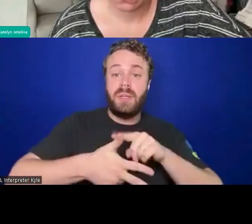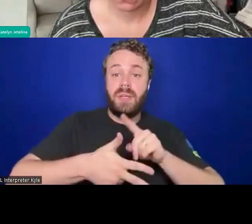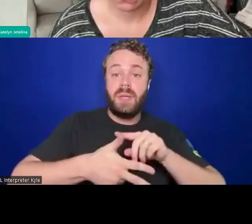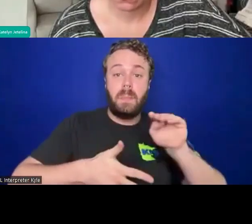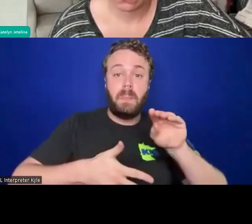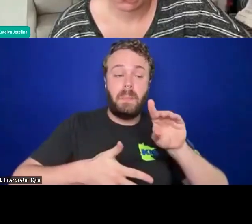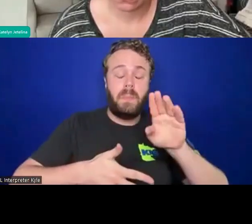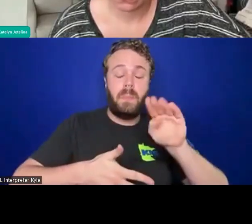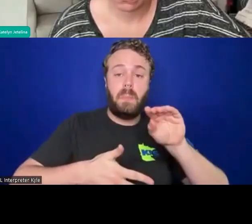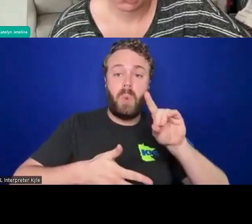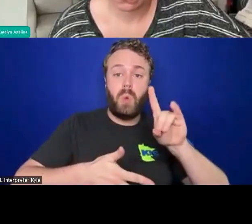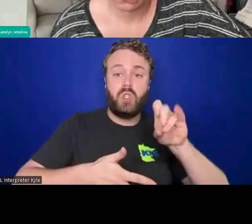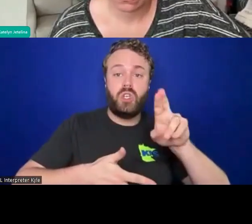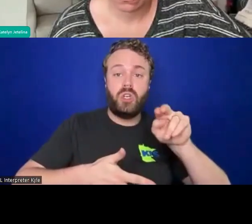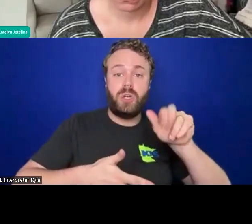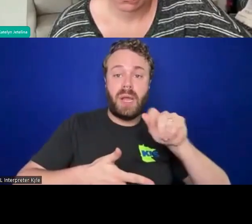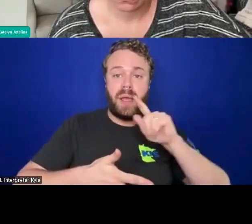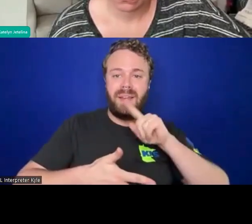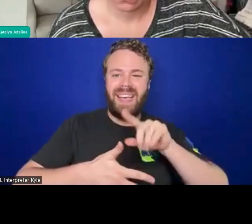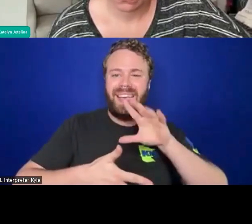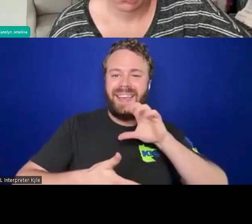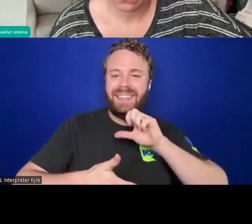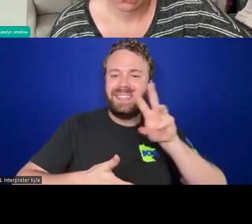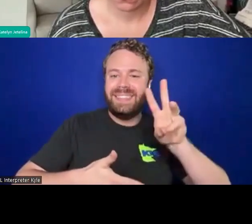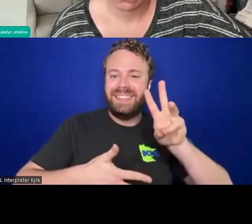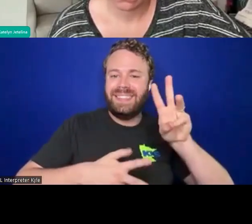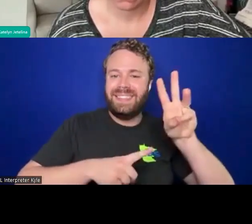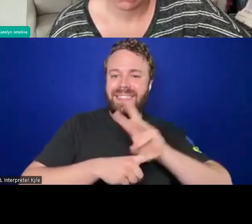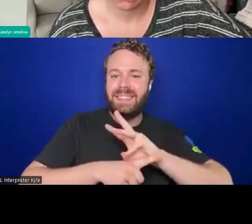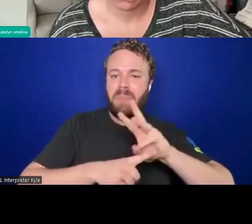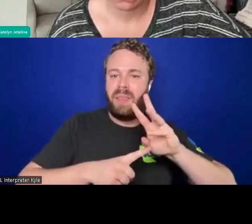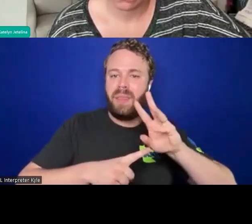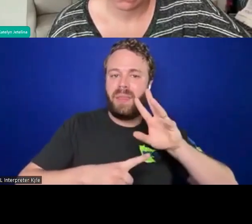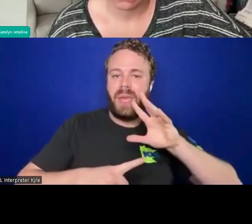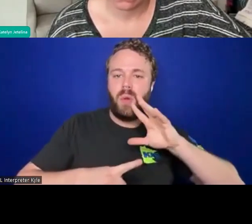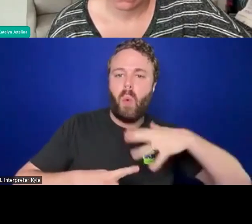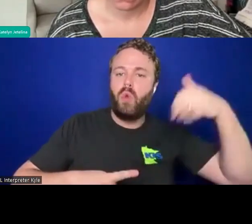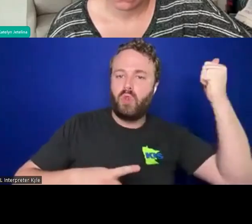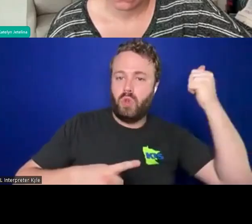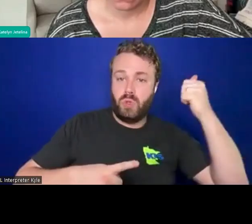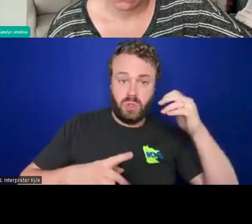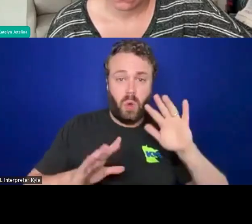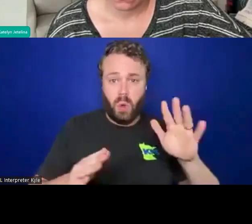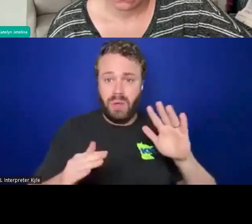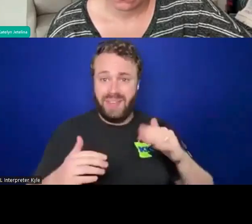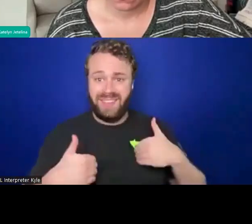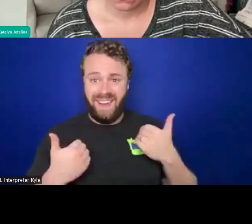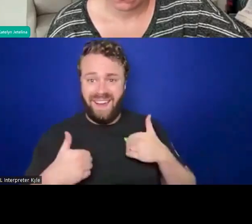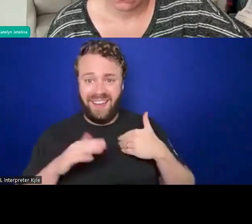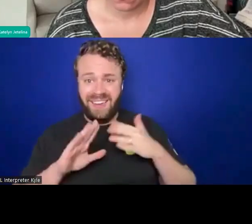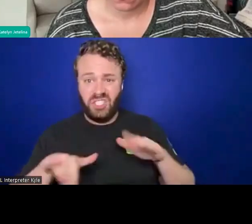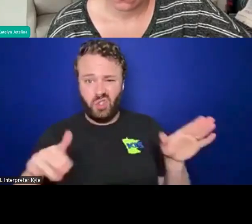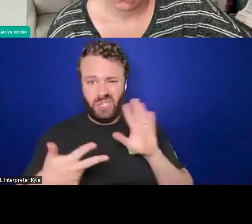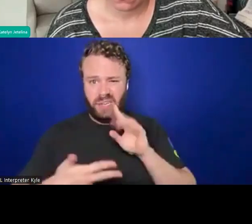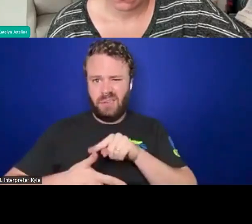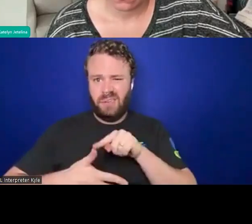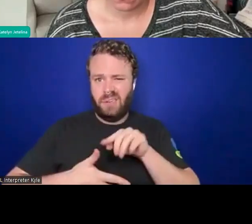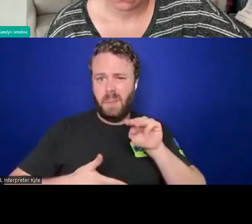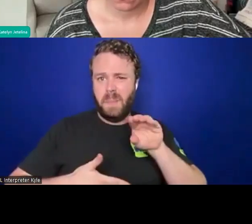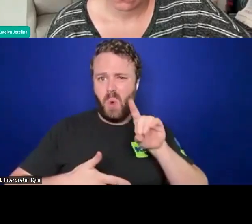you have an infant or a child under 5, you're looking for a Moderna vaccine. Pfizer's vaccine is approved